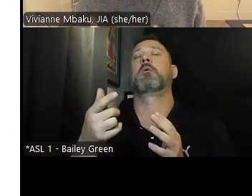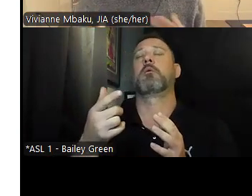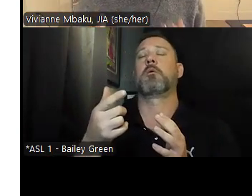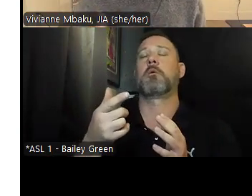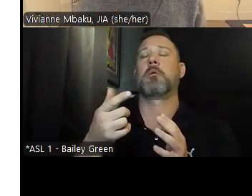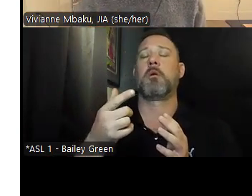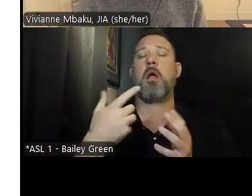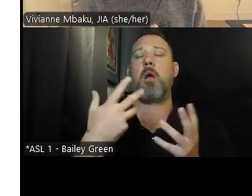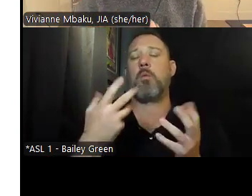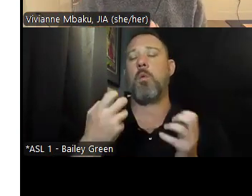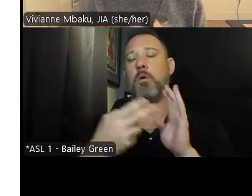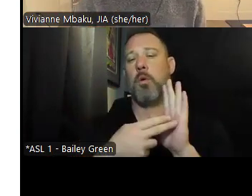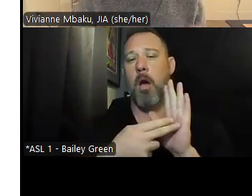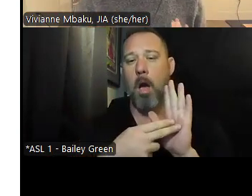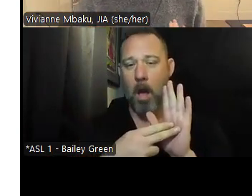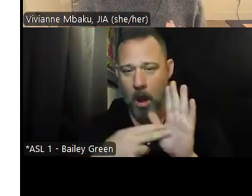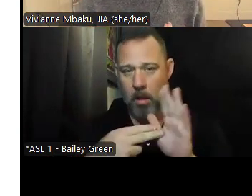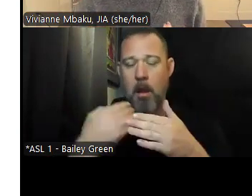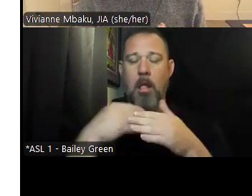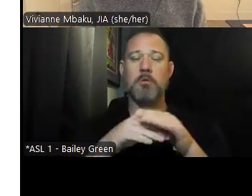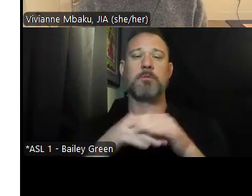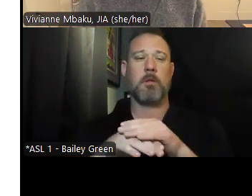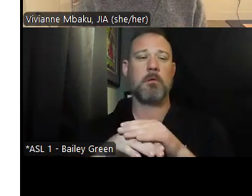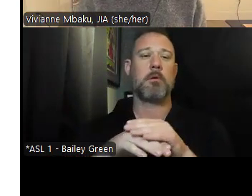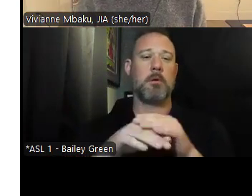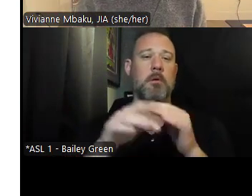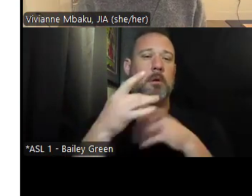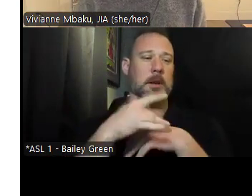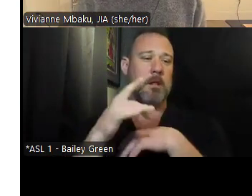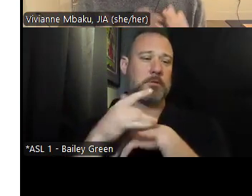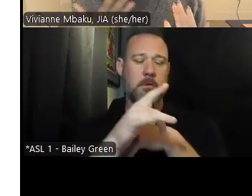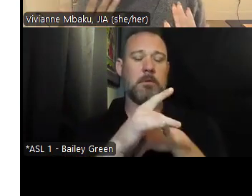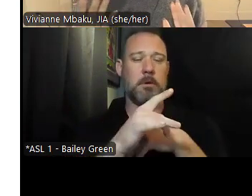But I wanted to highlight the eligibility changes. So